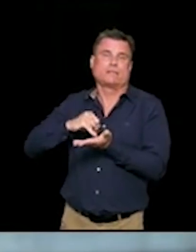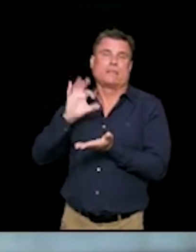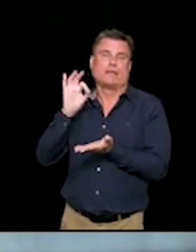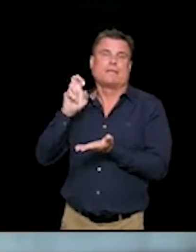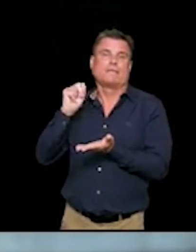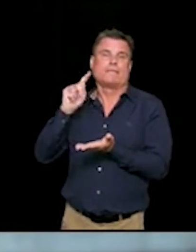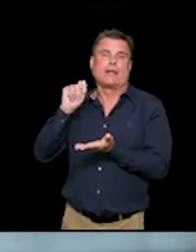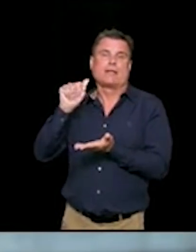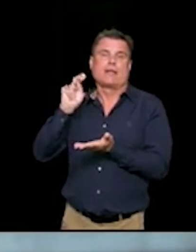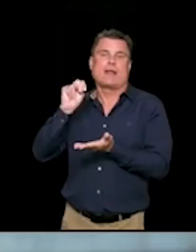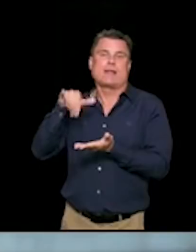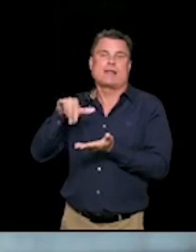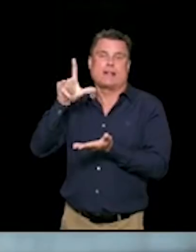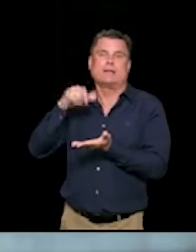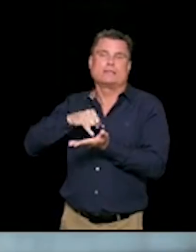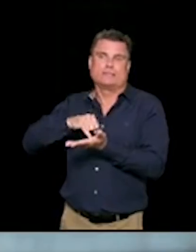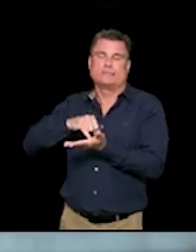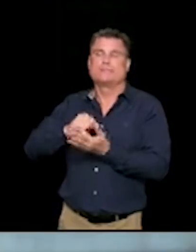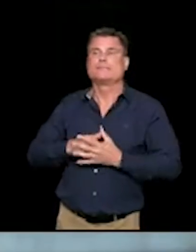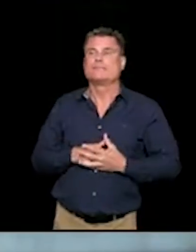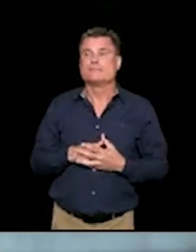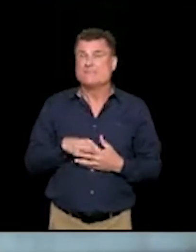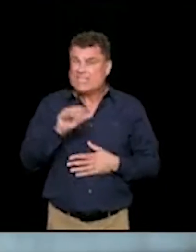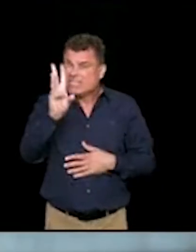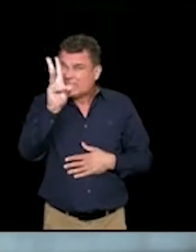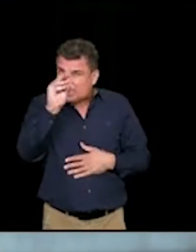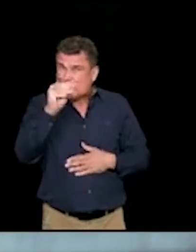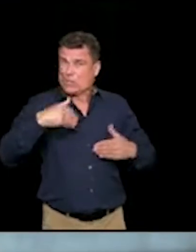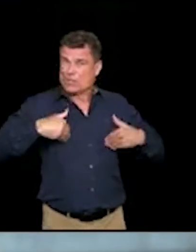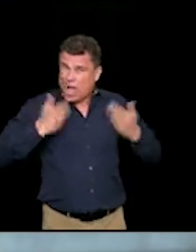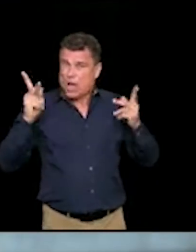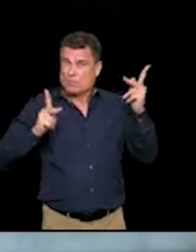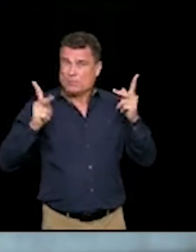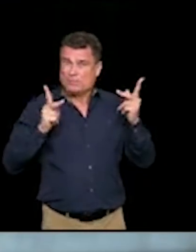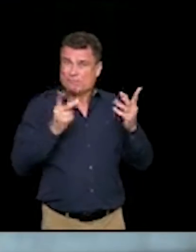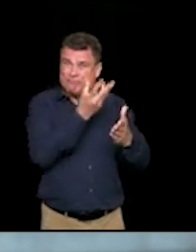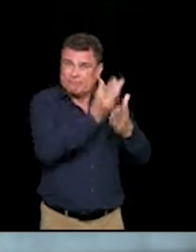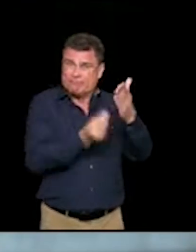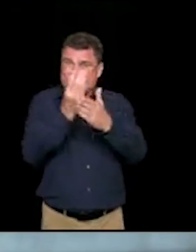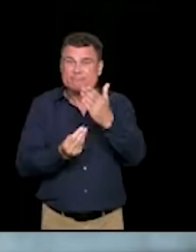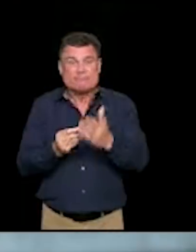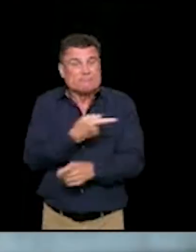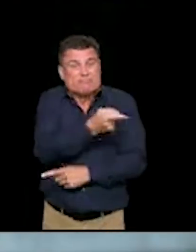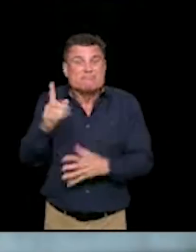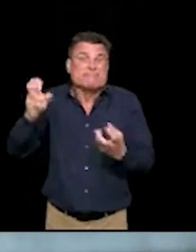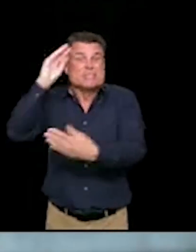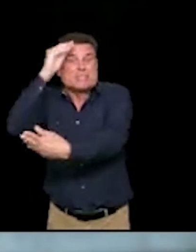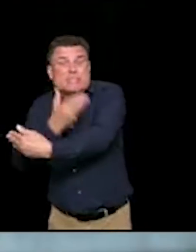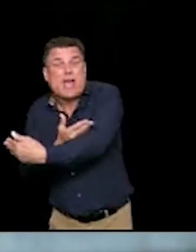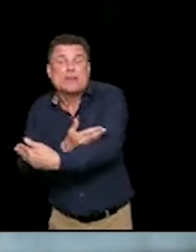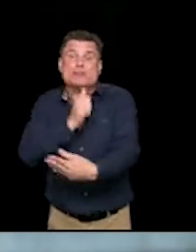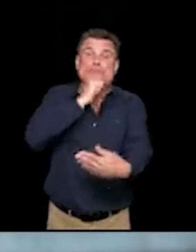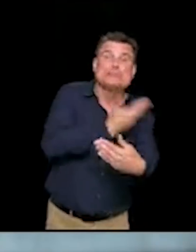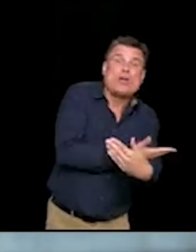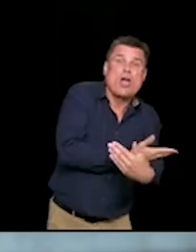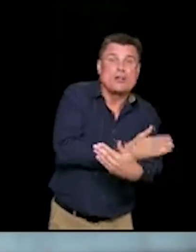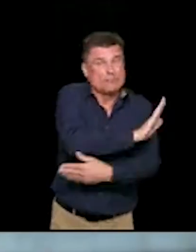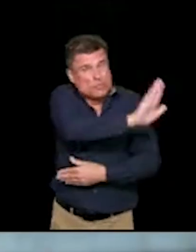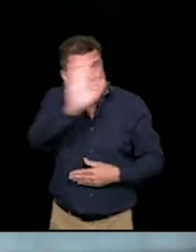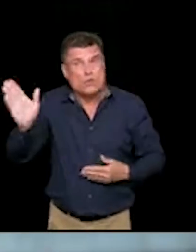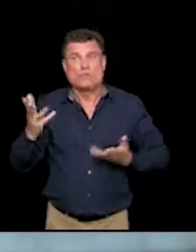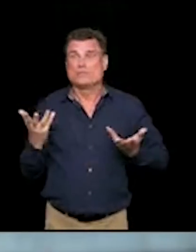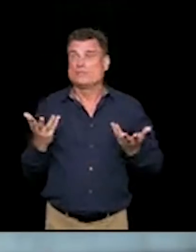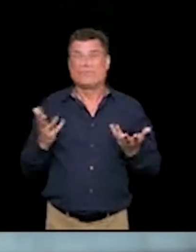crisis. 60 sons and daughters whose lives were cut short because of a poisoned, illicit